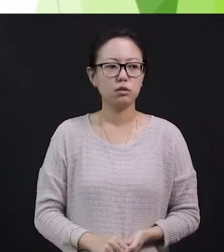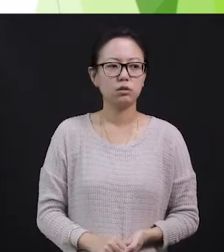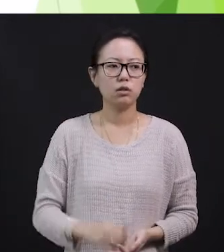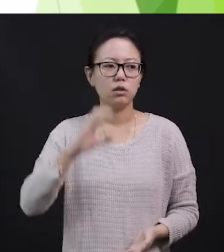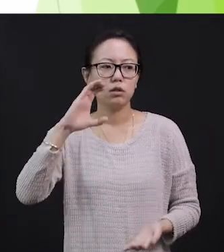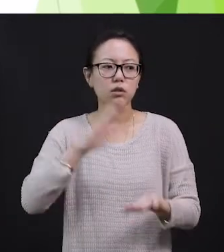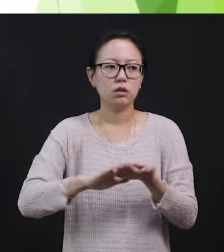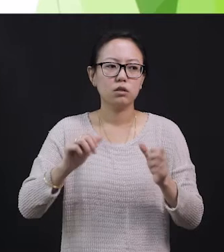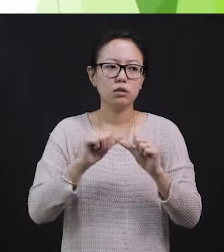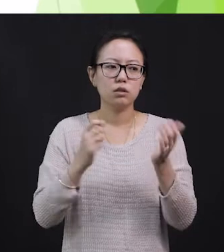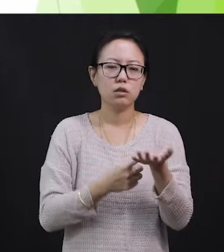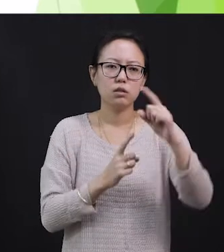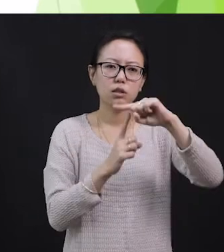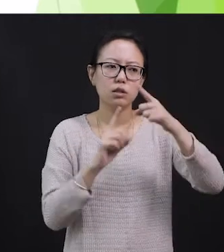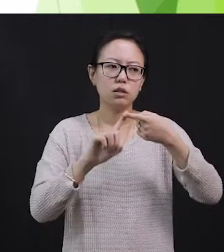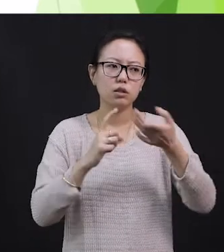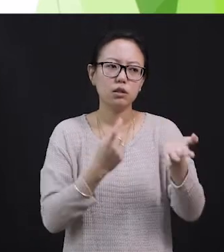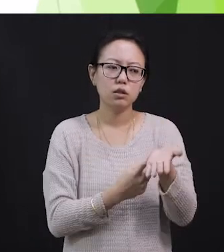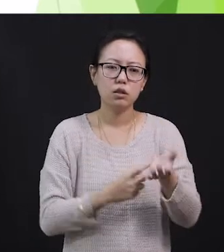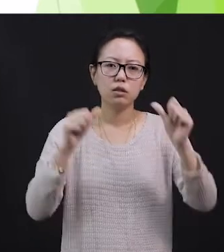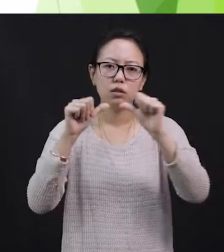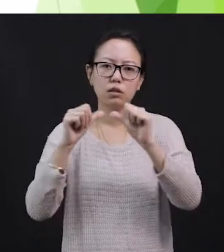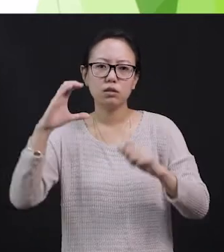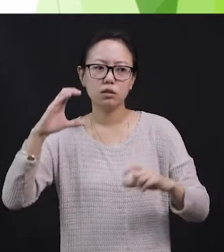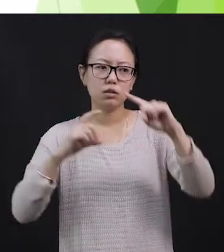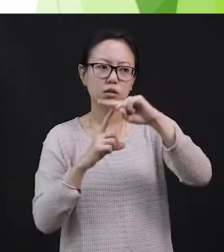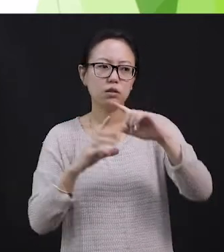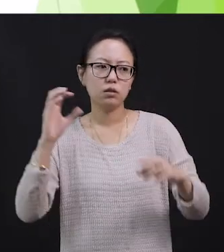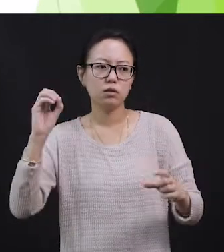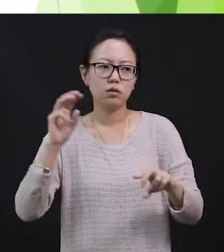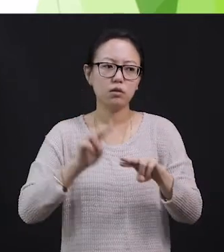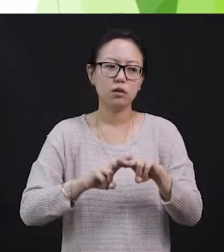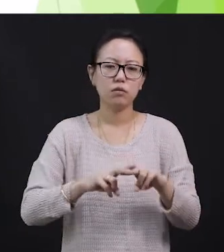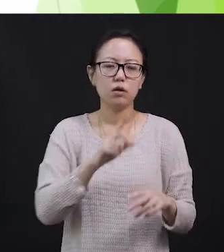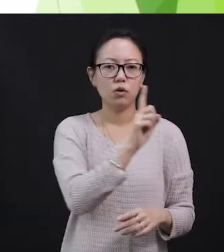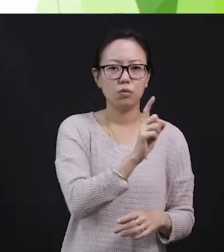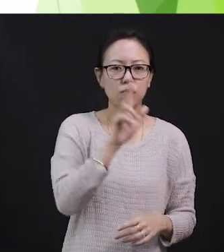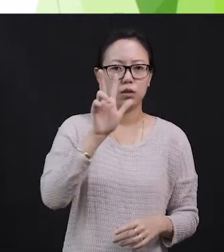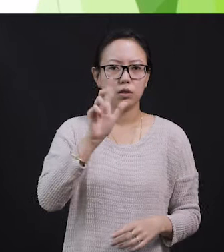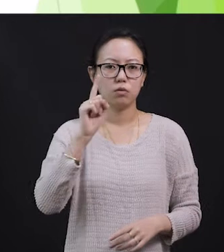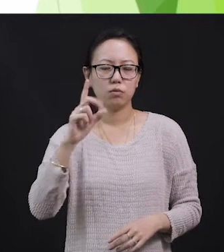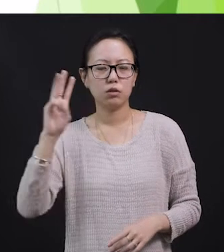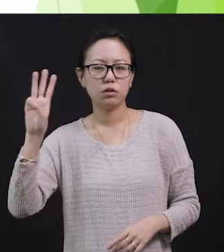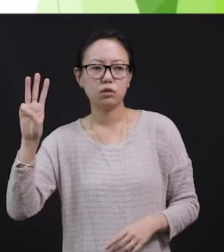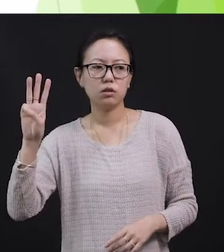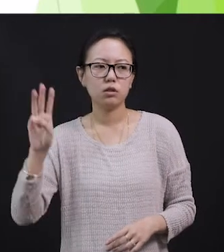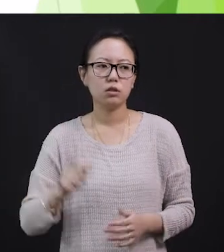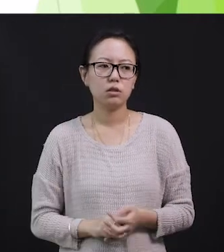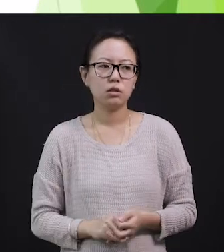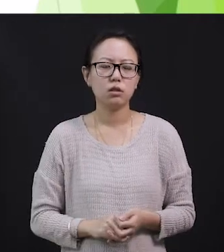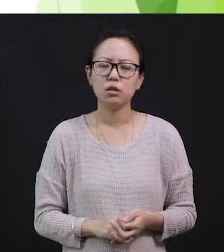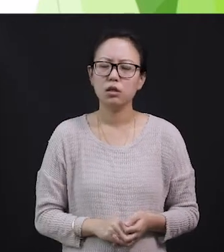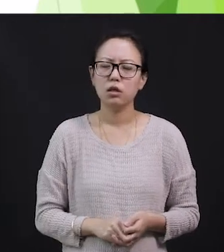India would be teaching English in their schools. Although they did say that regional languages were also okay,